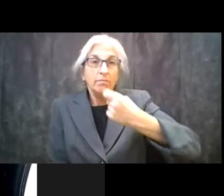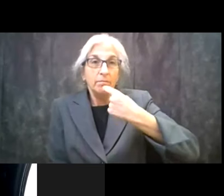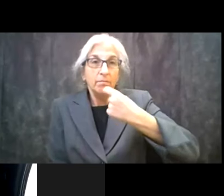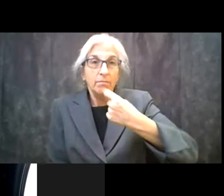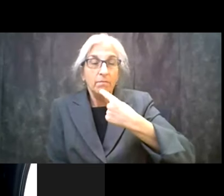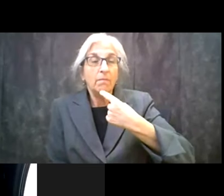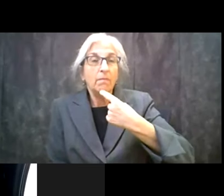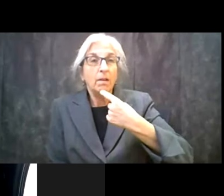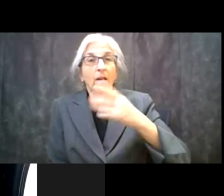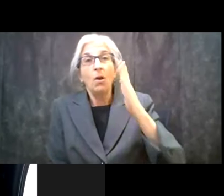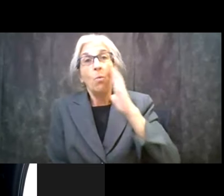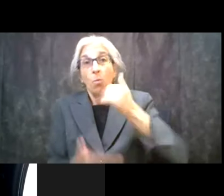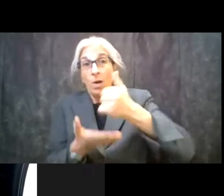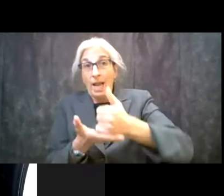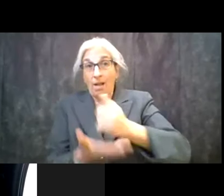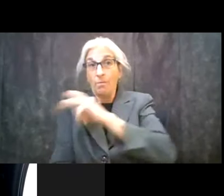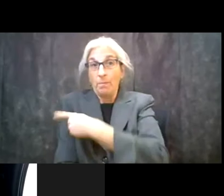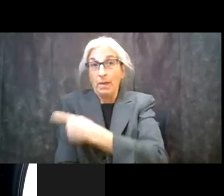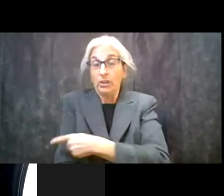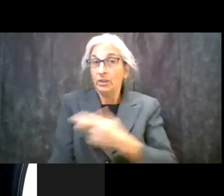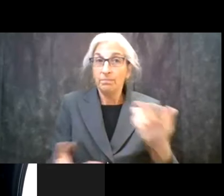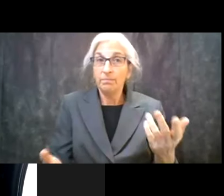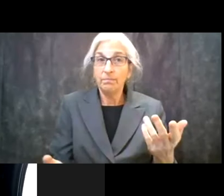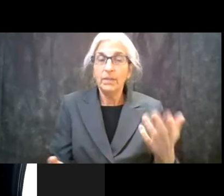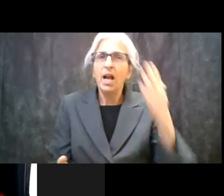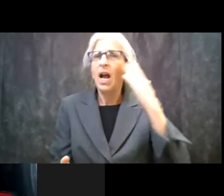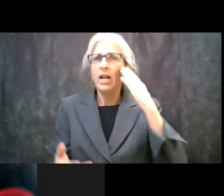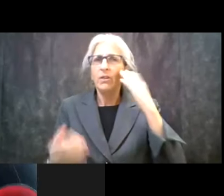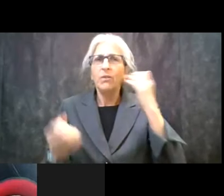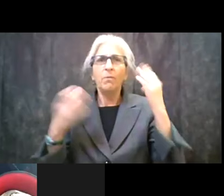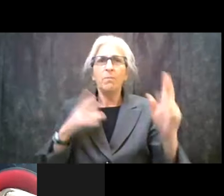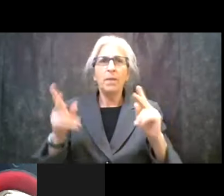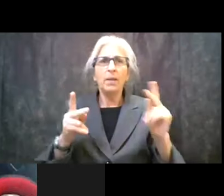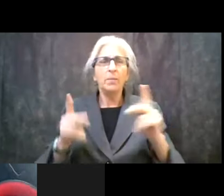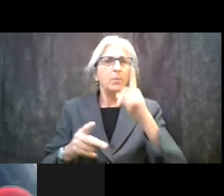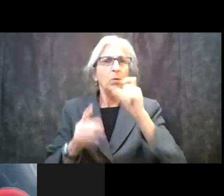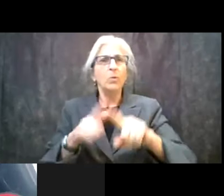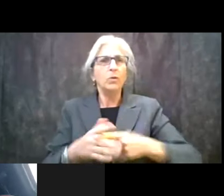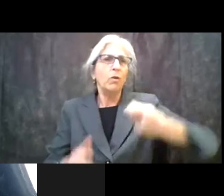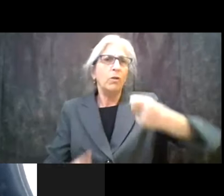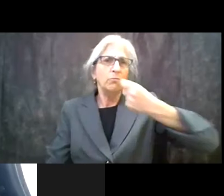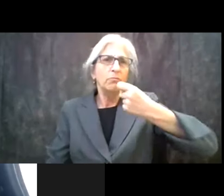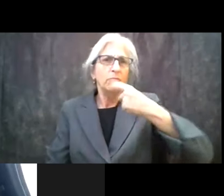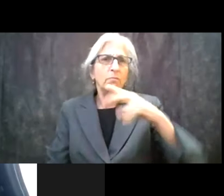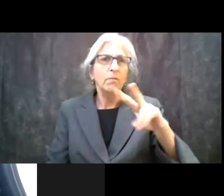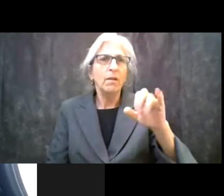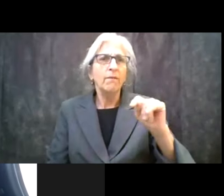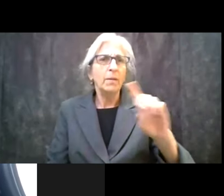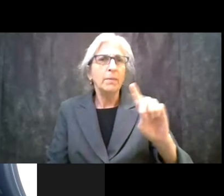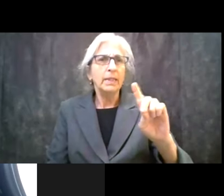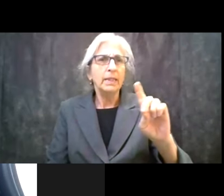pills would help patients. I'm aware of many individuals who have started supplementing with vitamin D in the hopes